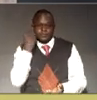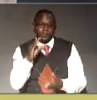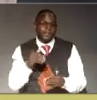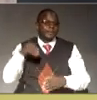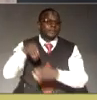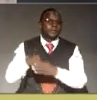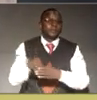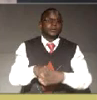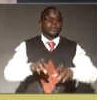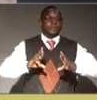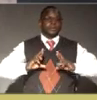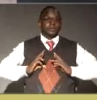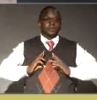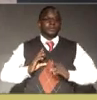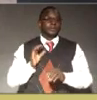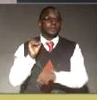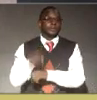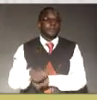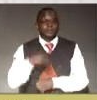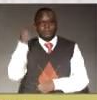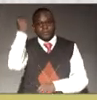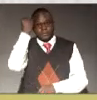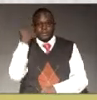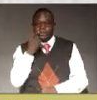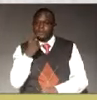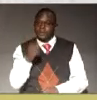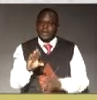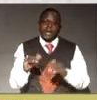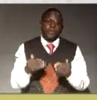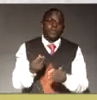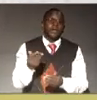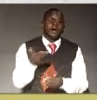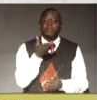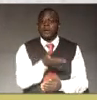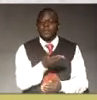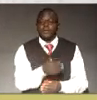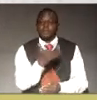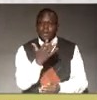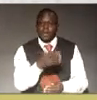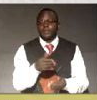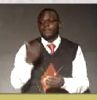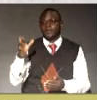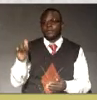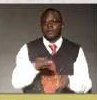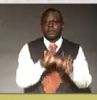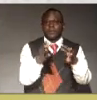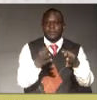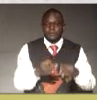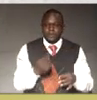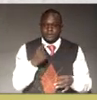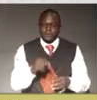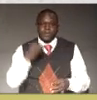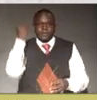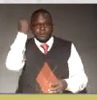election was challenged in court. Now, the tribunal did not say how much money was in the 5 foreign accounts. Justice